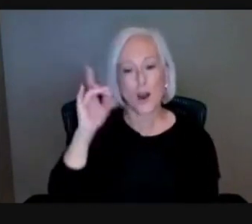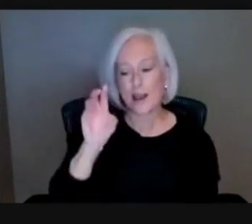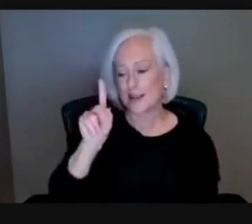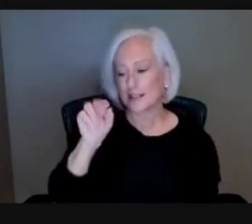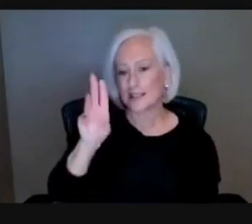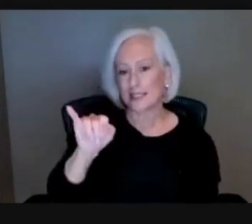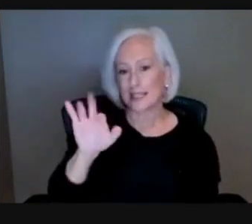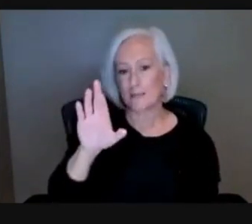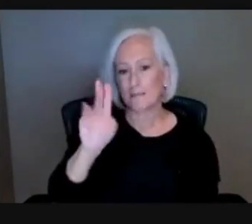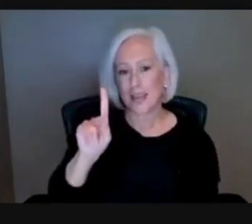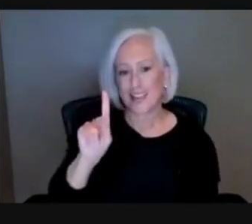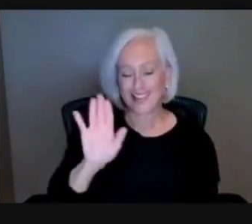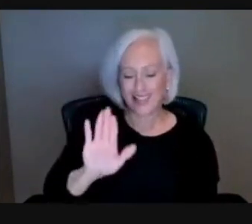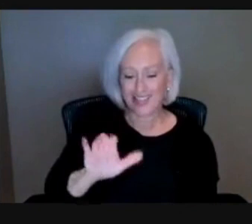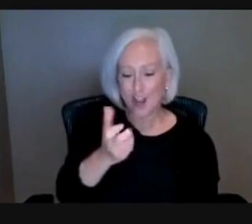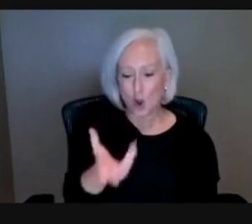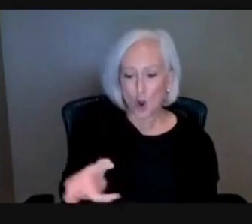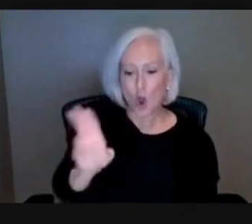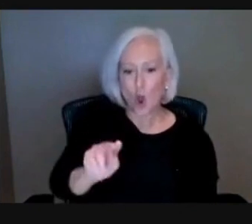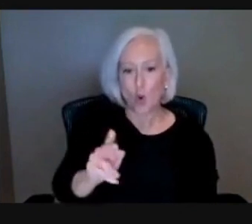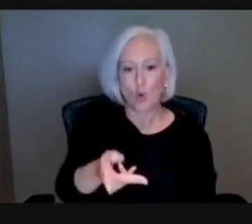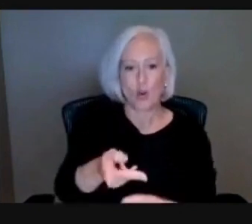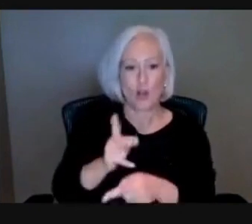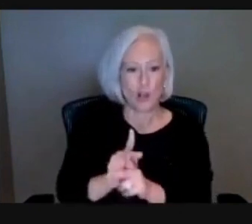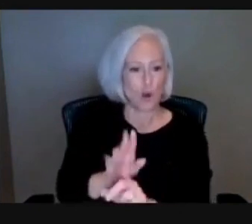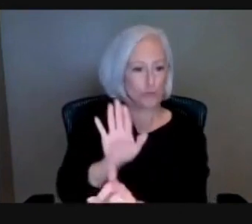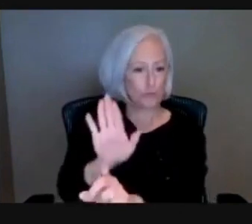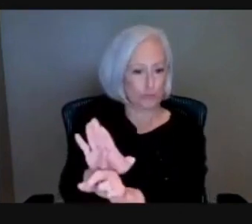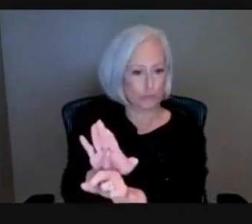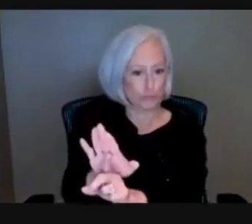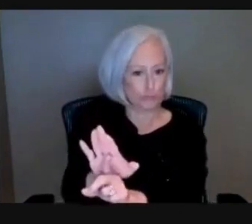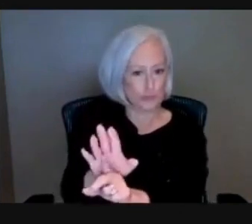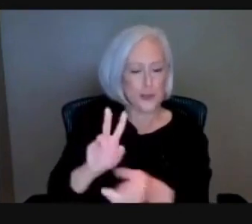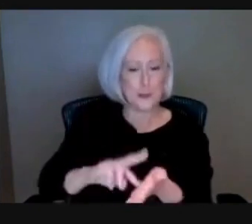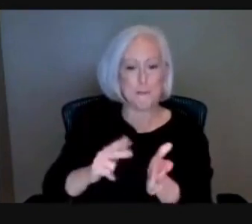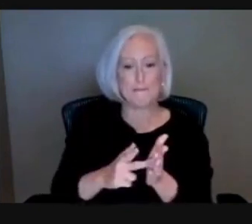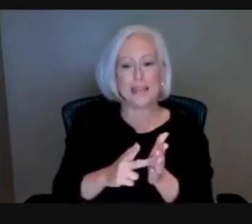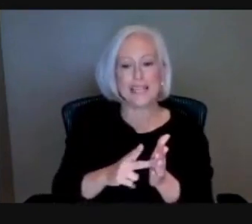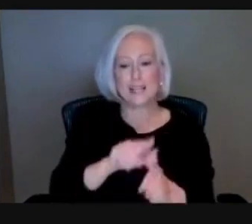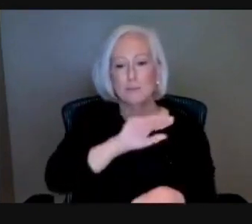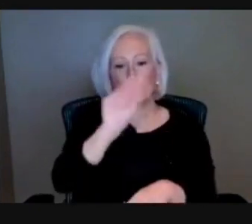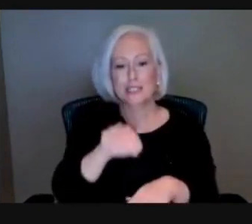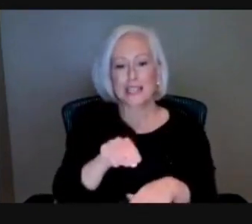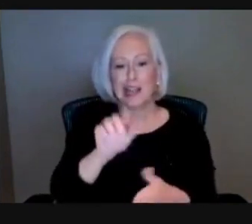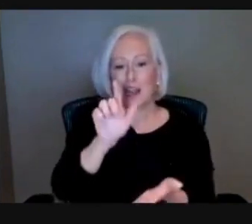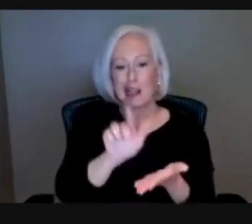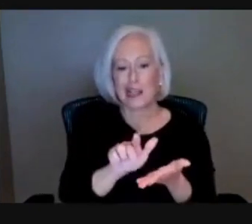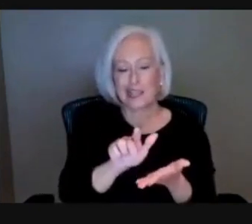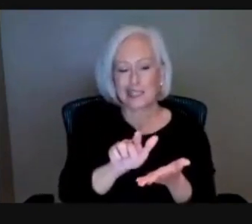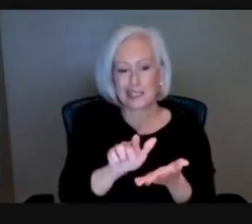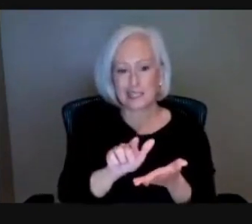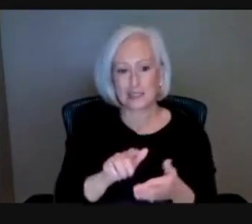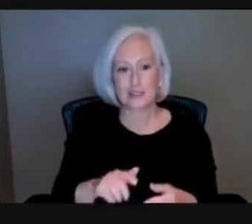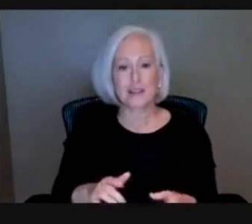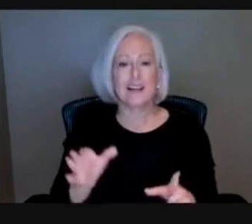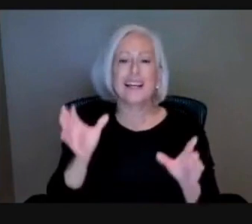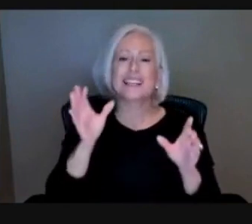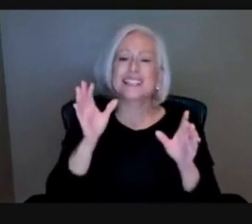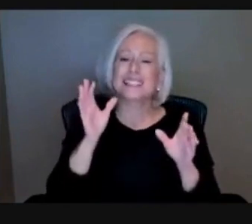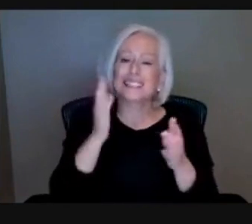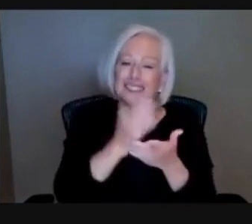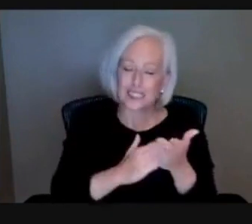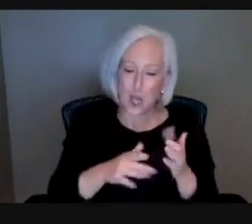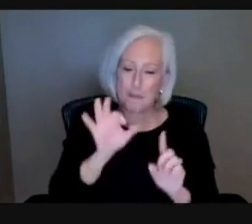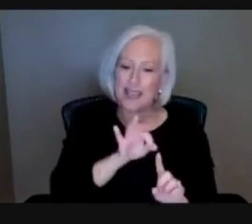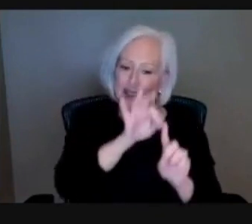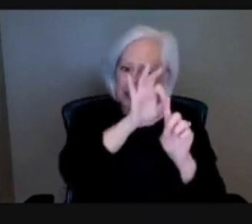loan and it is a proprietary loan, our rates are slightly lower than that. A couple of caveats on the product.